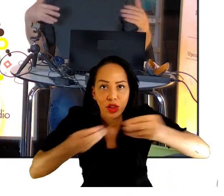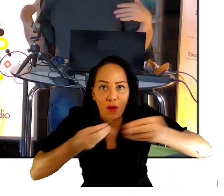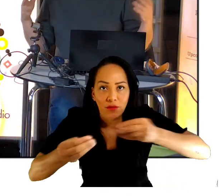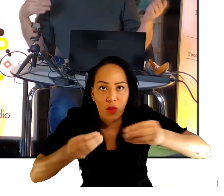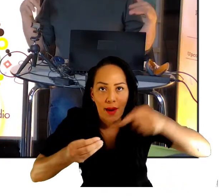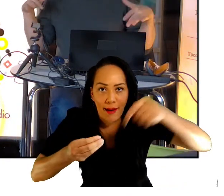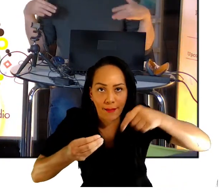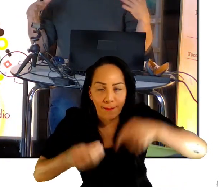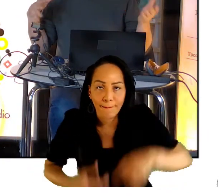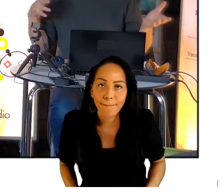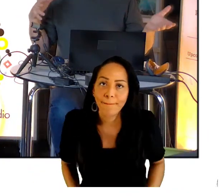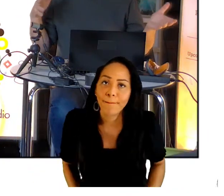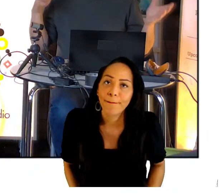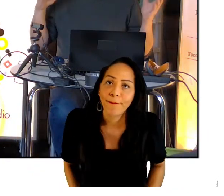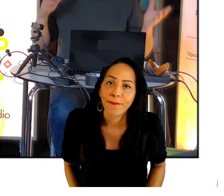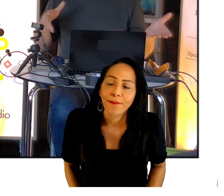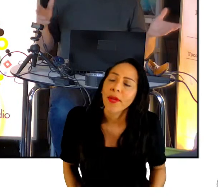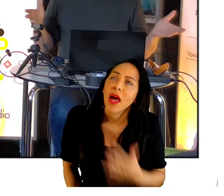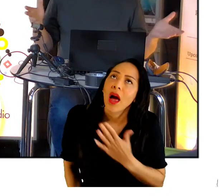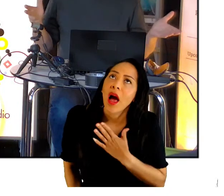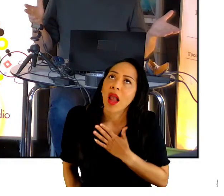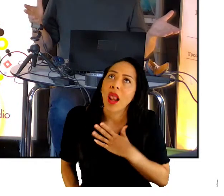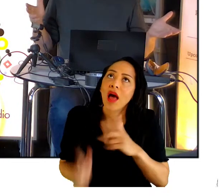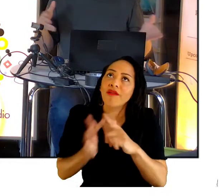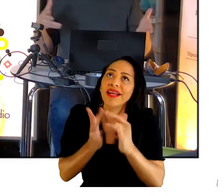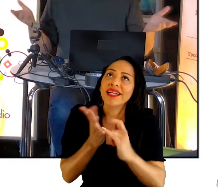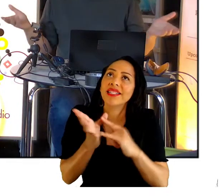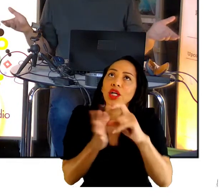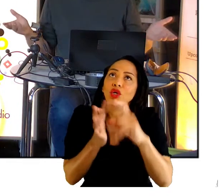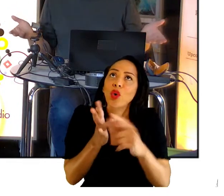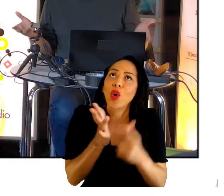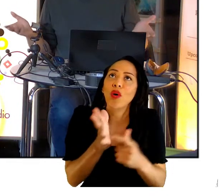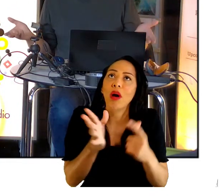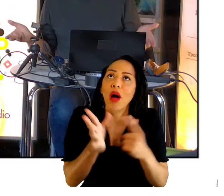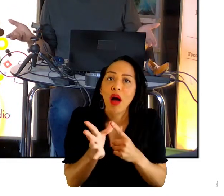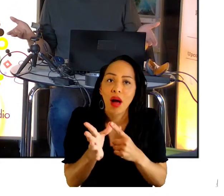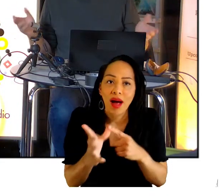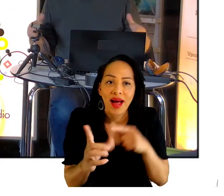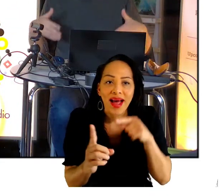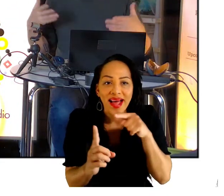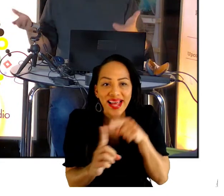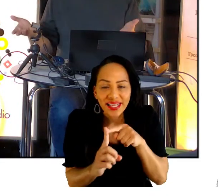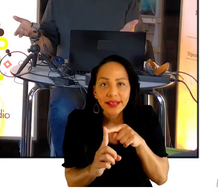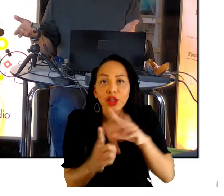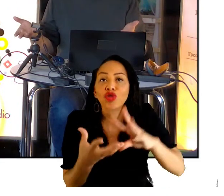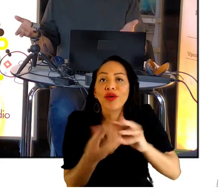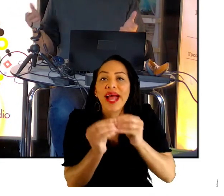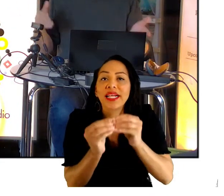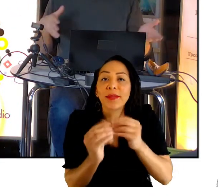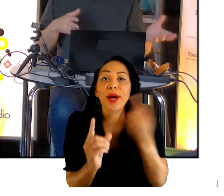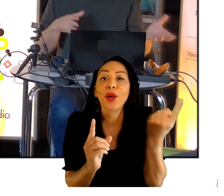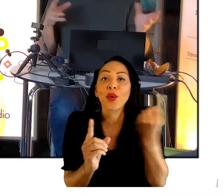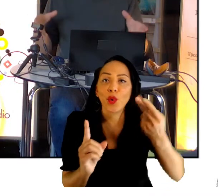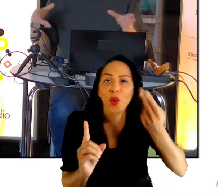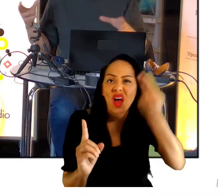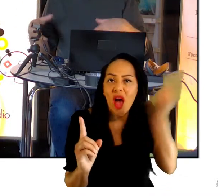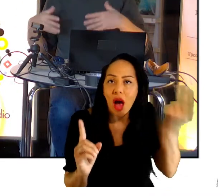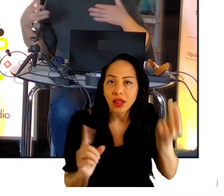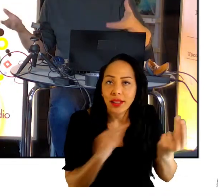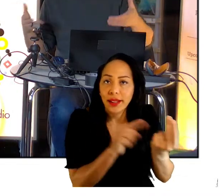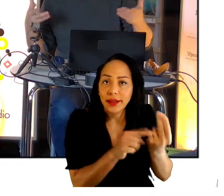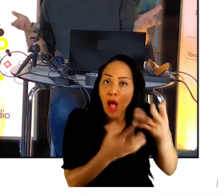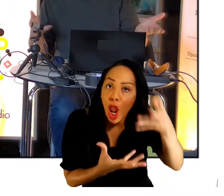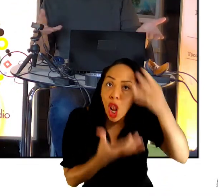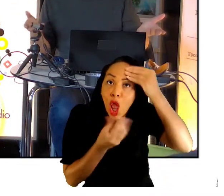the other thing that I really love about Isadora is that it's created by not a programmer, but by an artist who learnt programming in order to be able